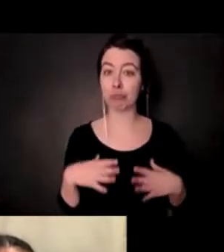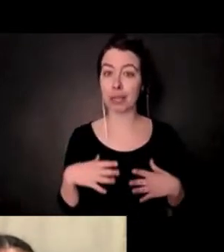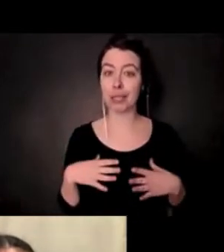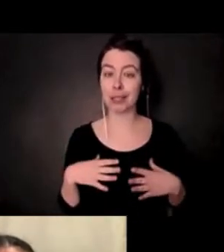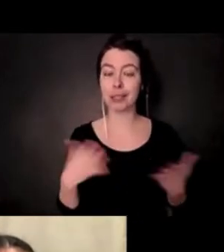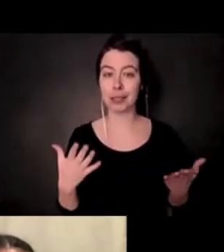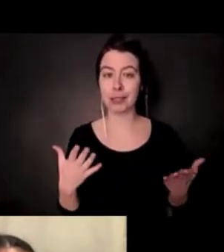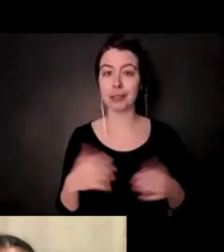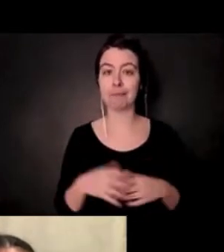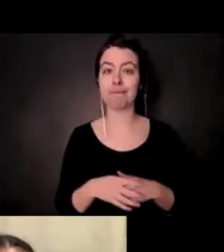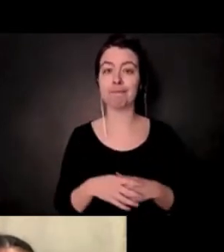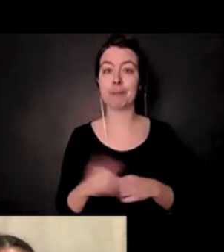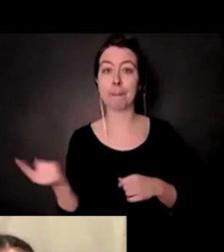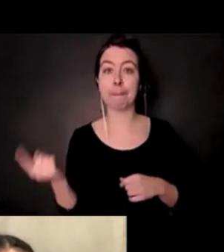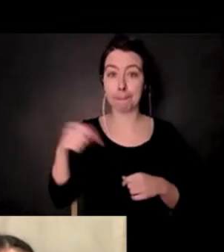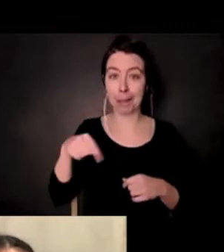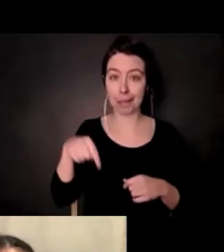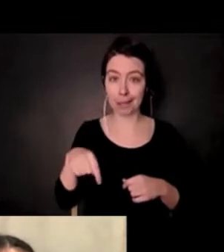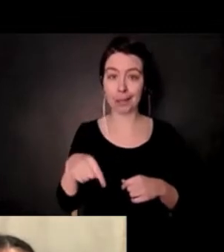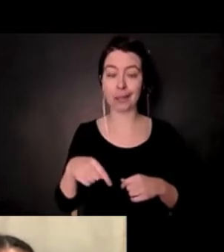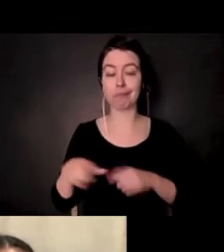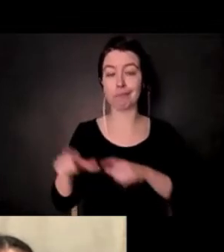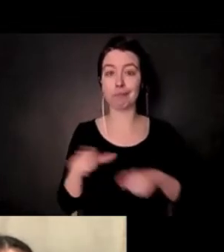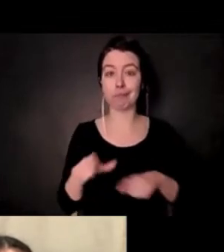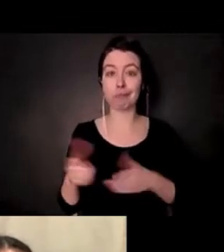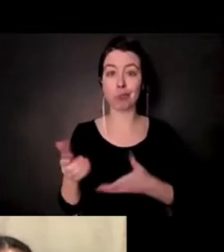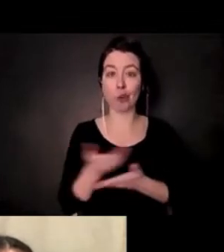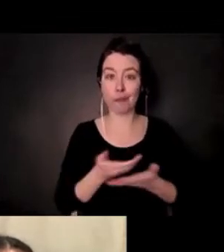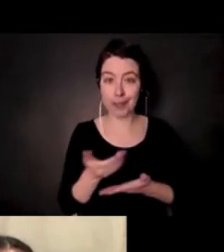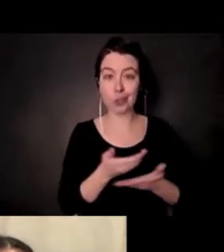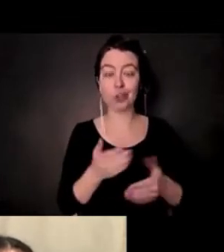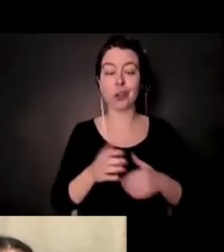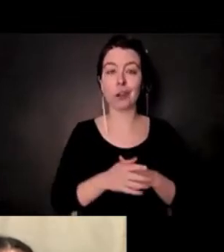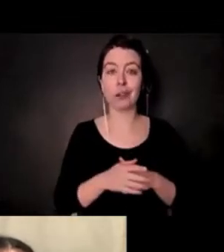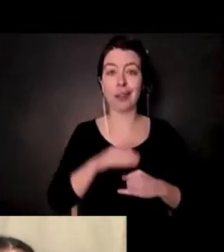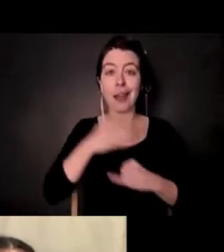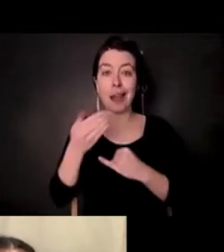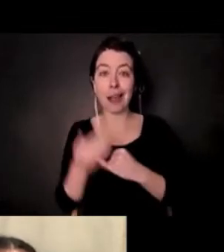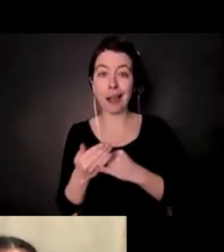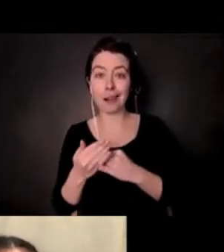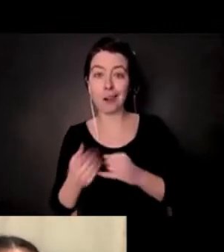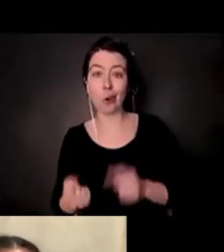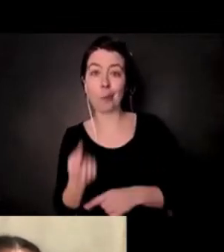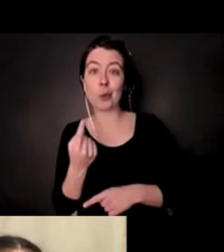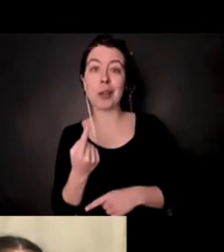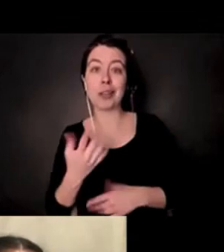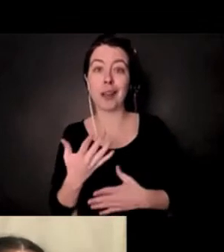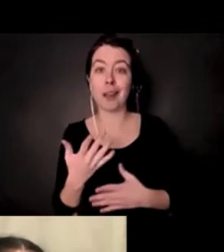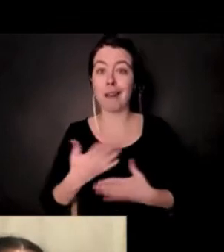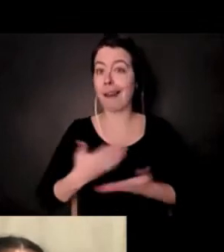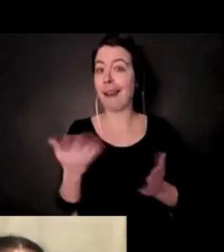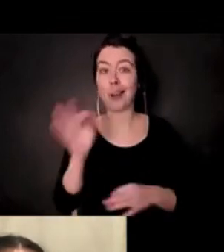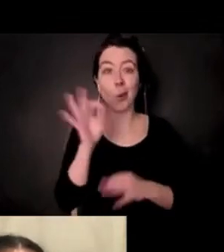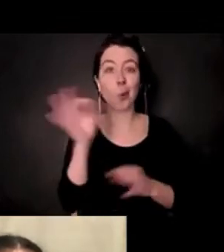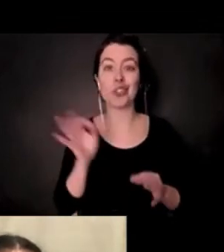come back after 10 minutes and we'll continue the conversation, and then there'll be an opportunity at the end to ask questions. What we really want to encourage people to do is to